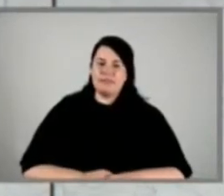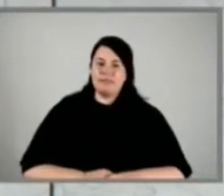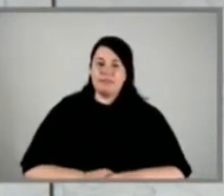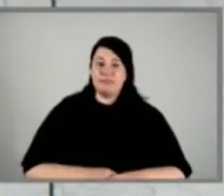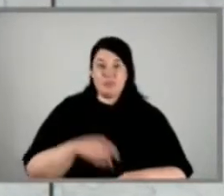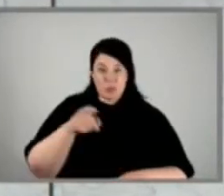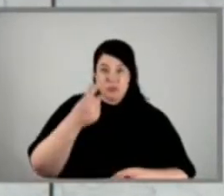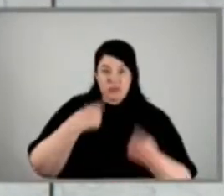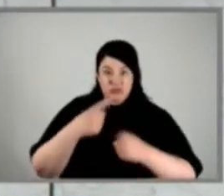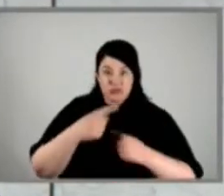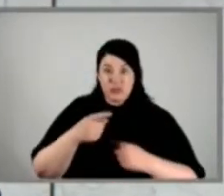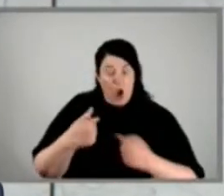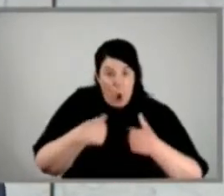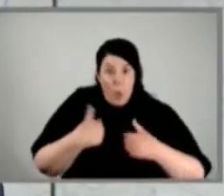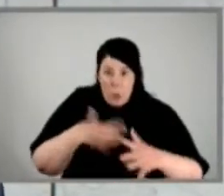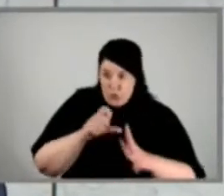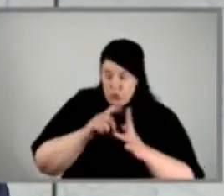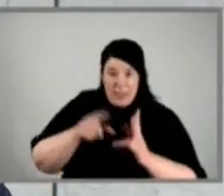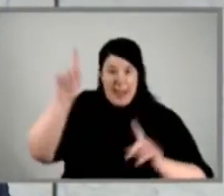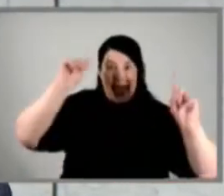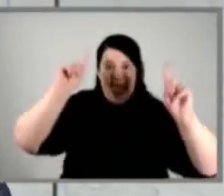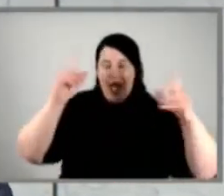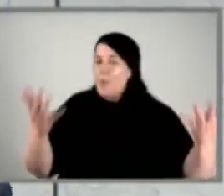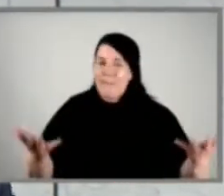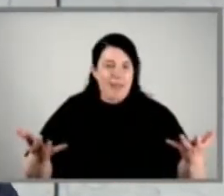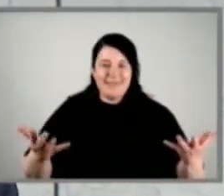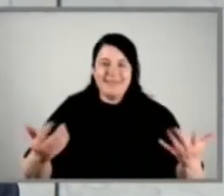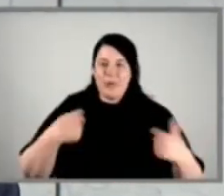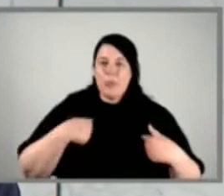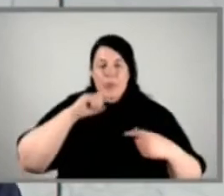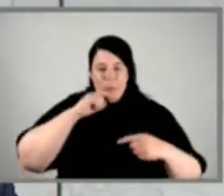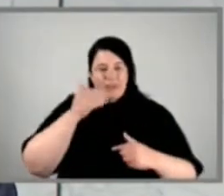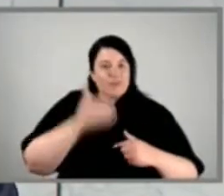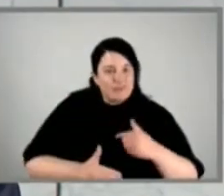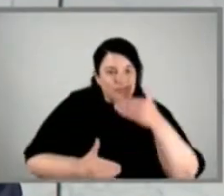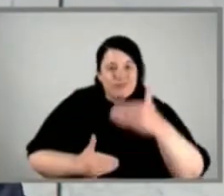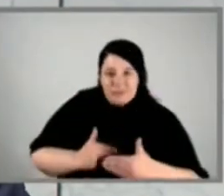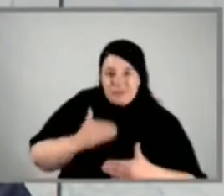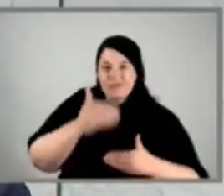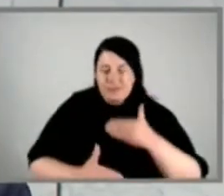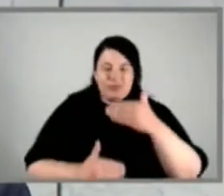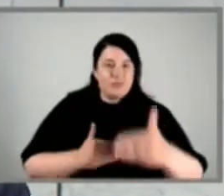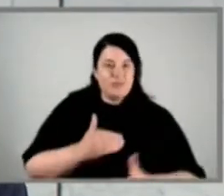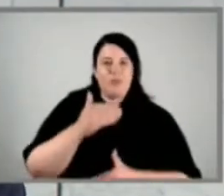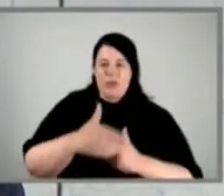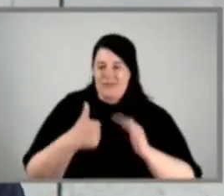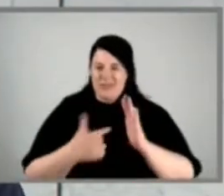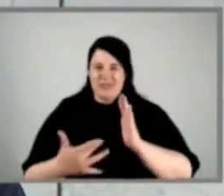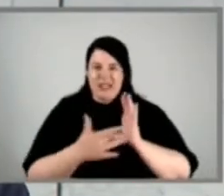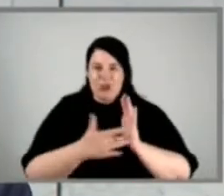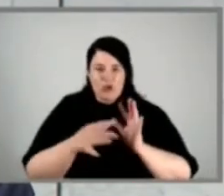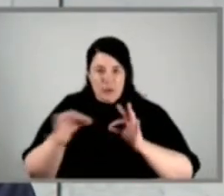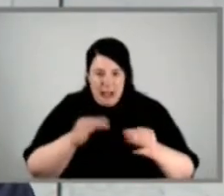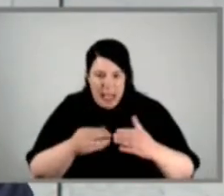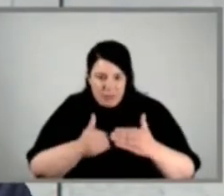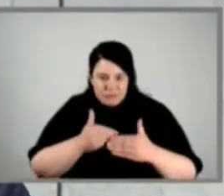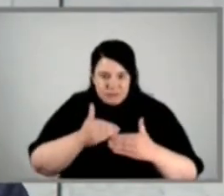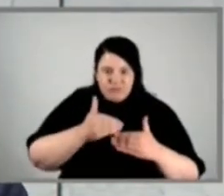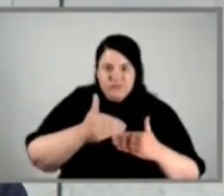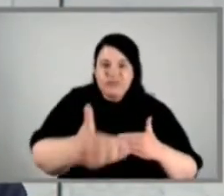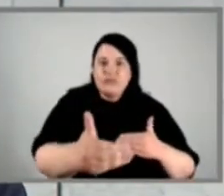as we can. But we will get there with a technology roadmap which achieves that result, not through